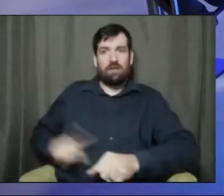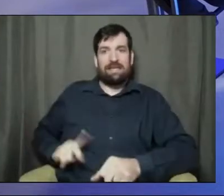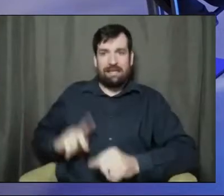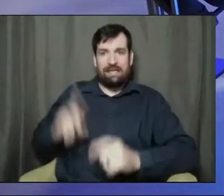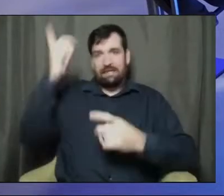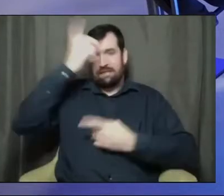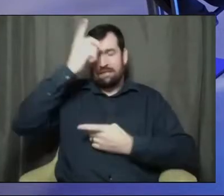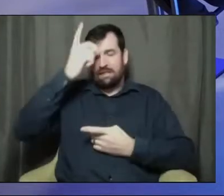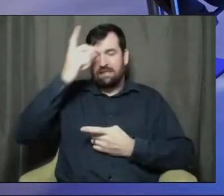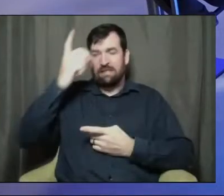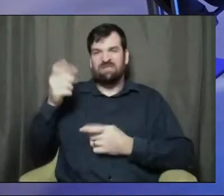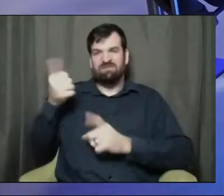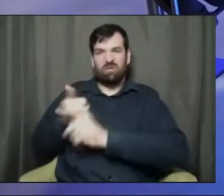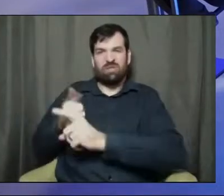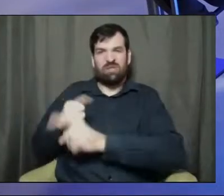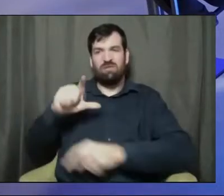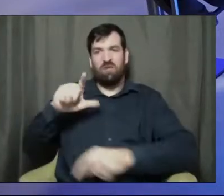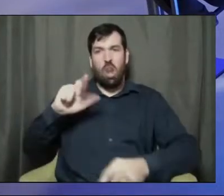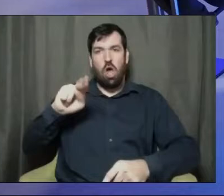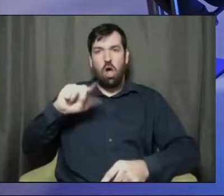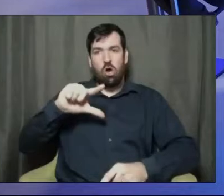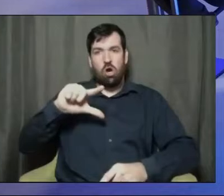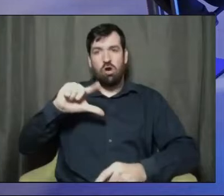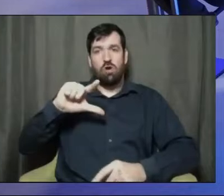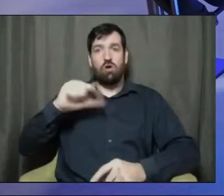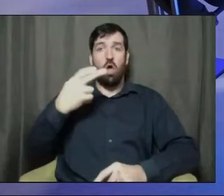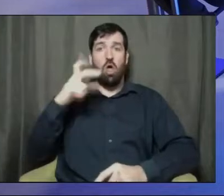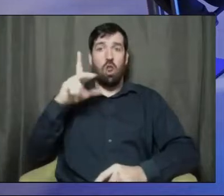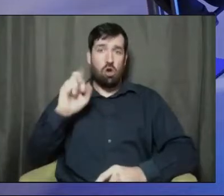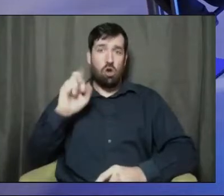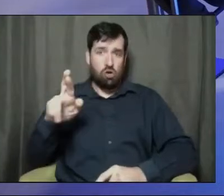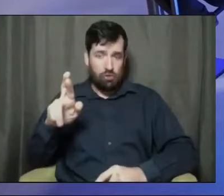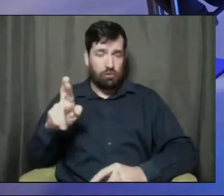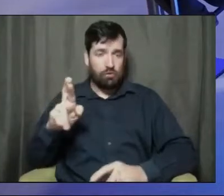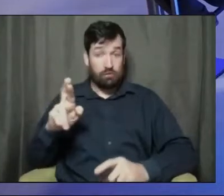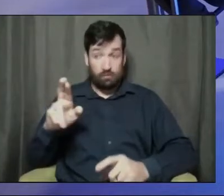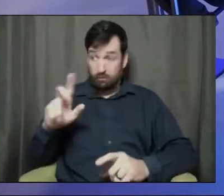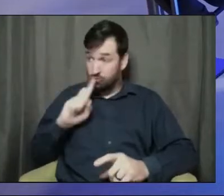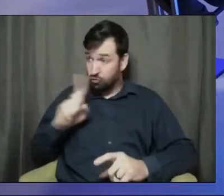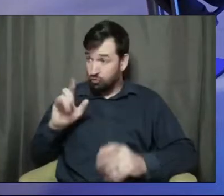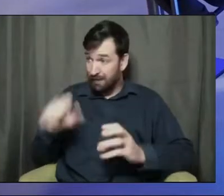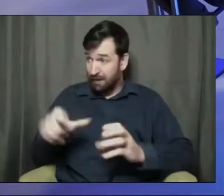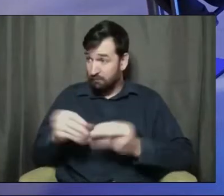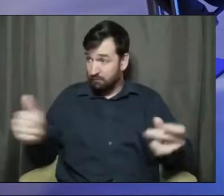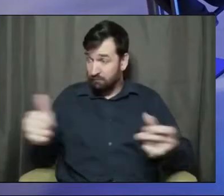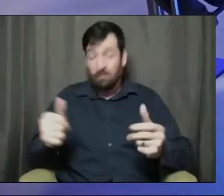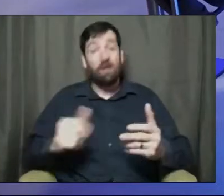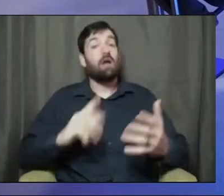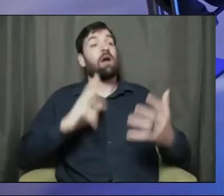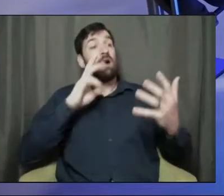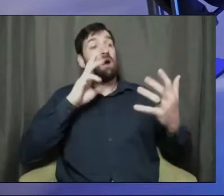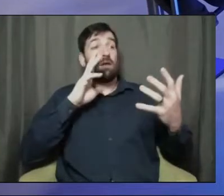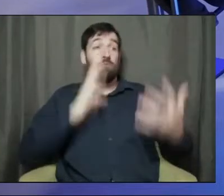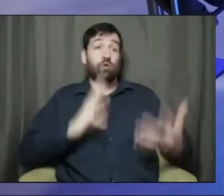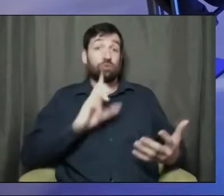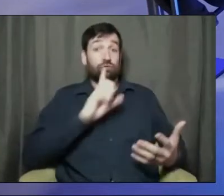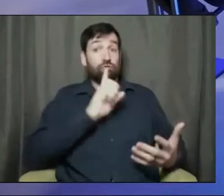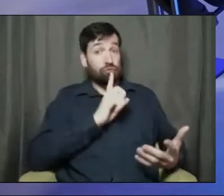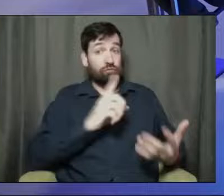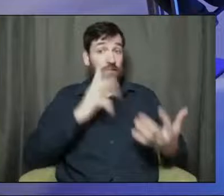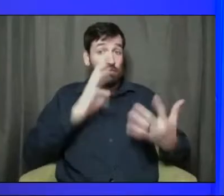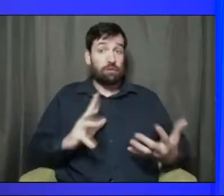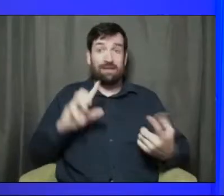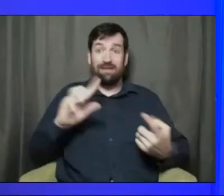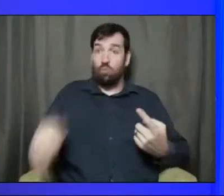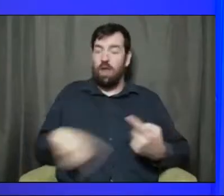told this is reversible. True? True, unfortunately, that when people get really sick with any